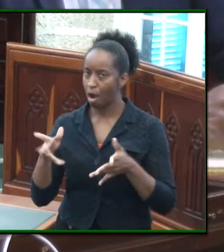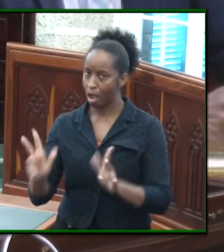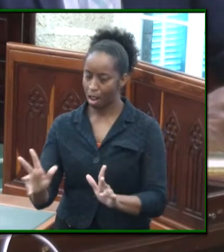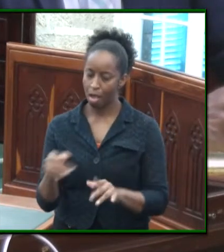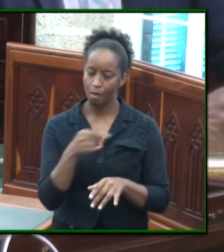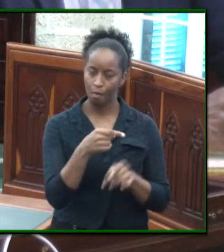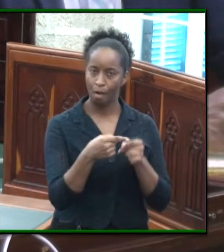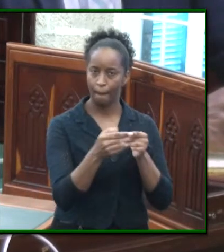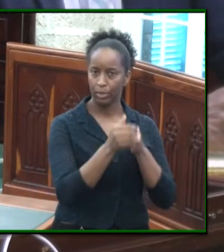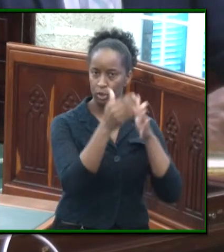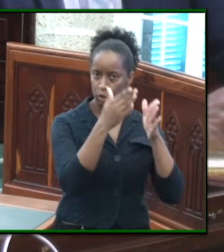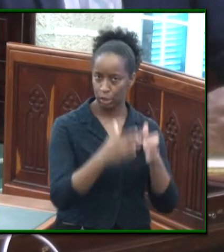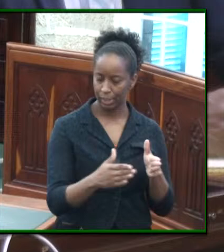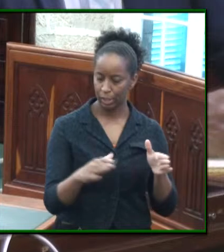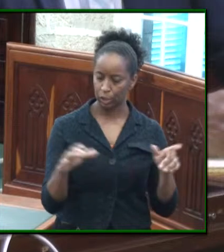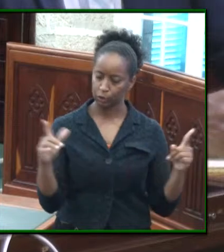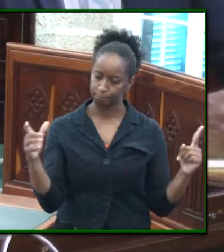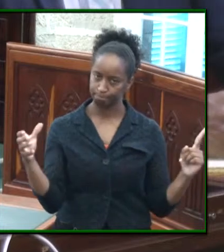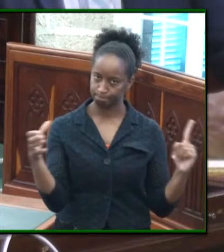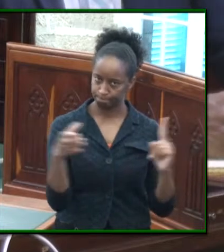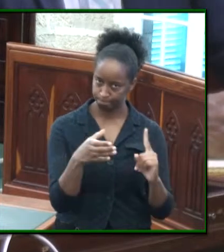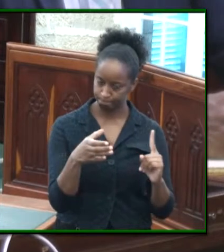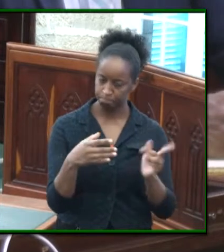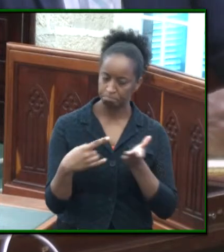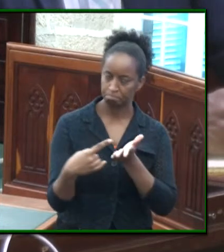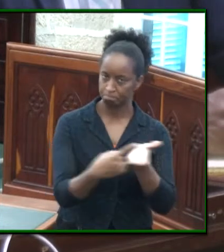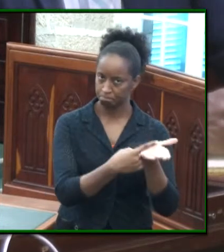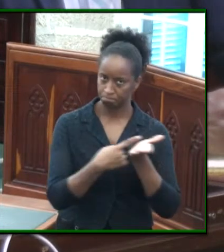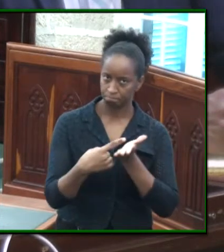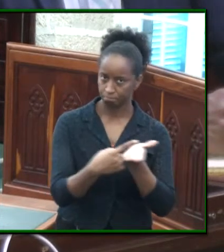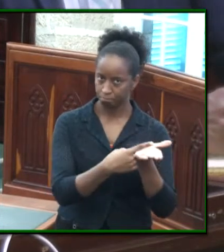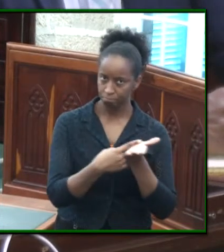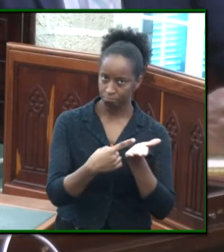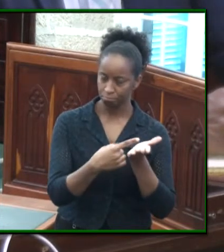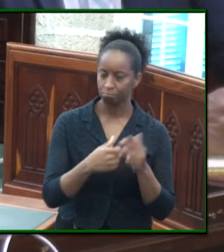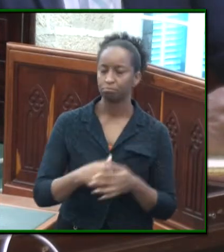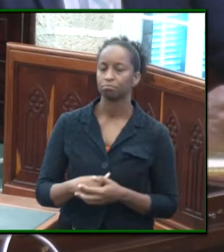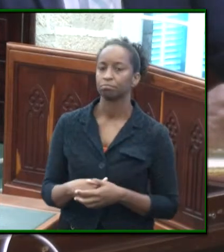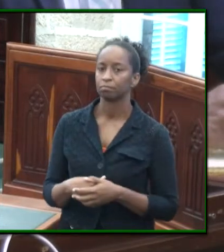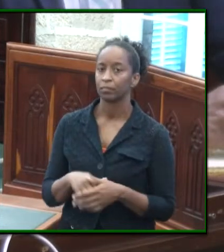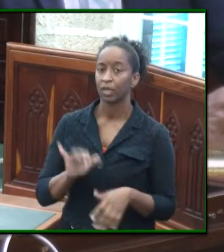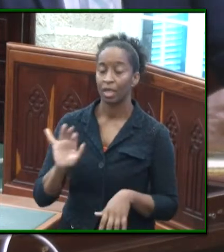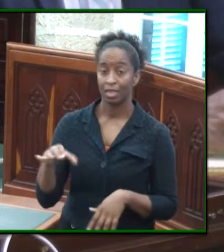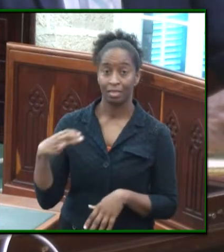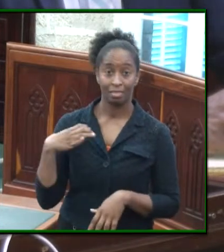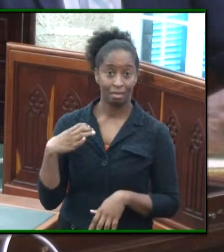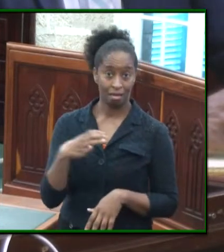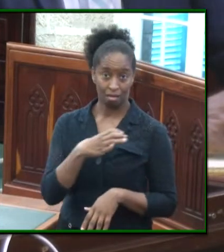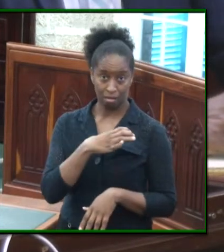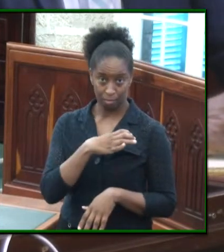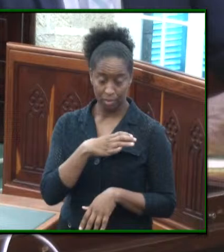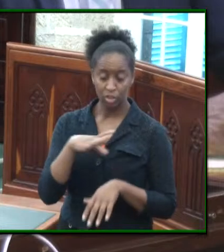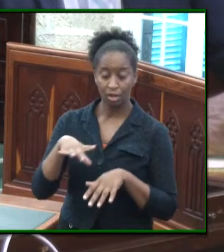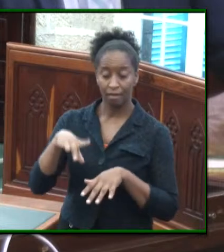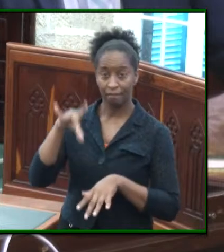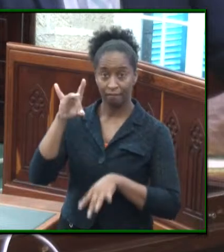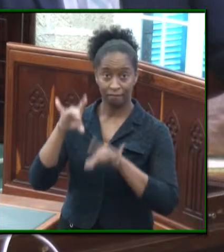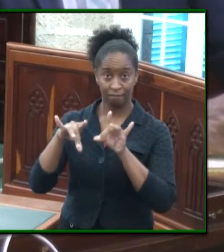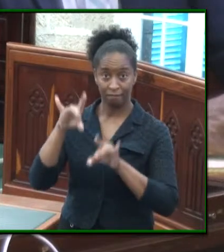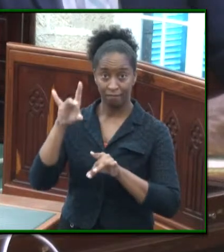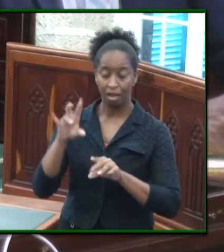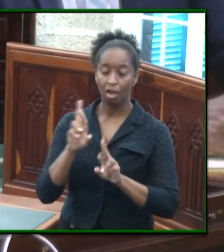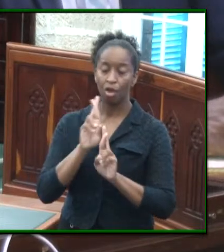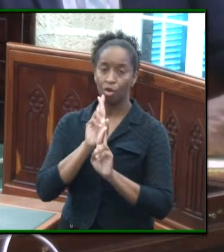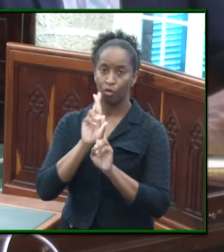presentation of the report of the commission at an event held in the Grand Salle at